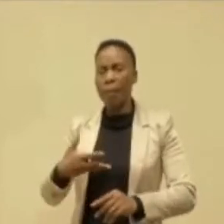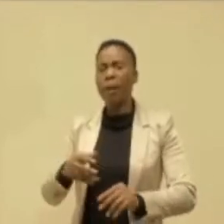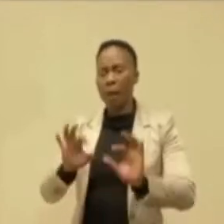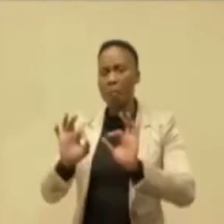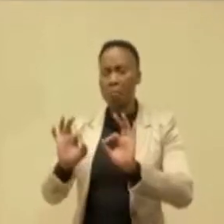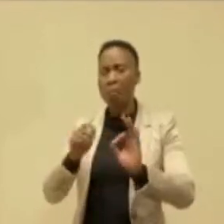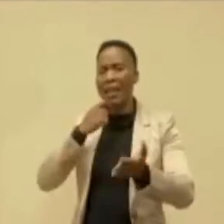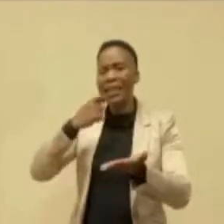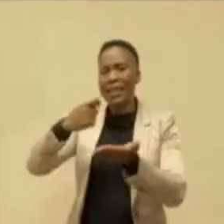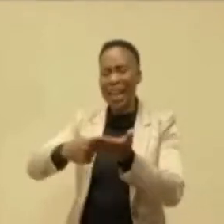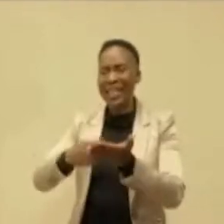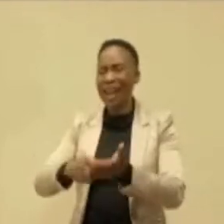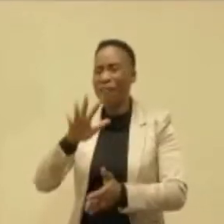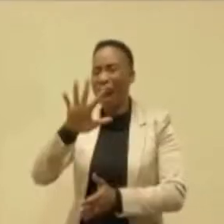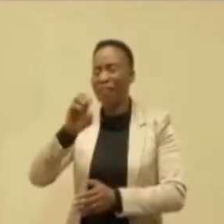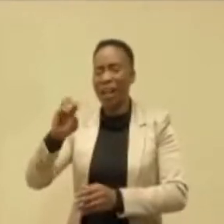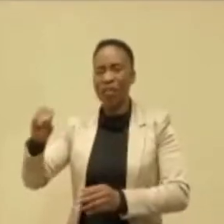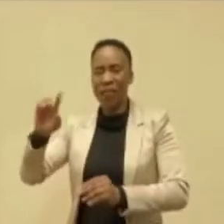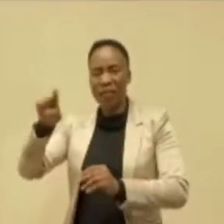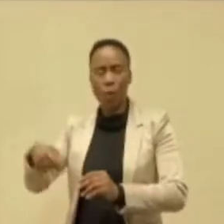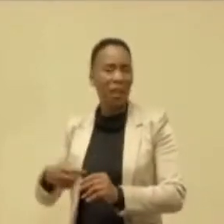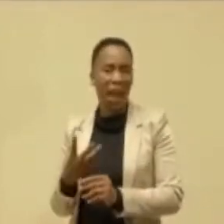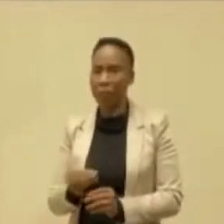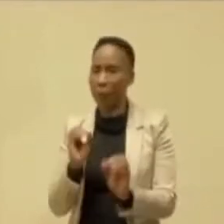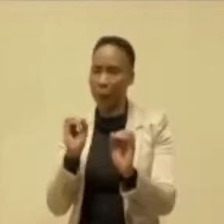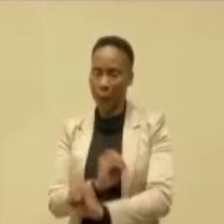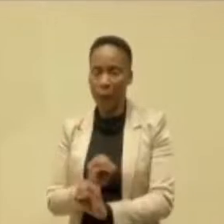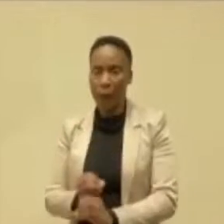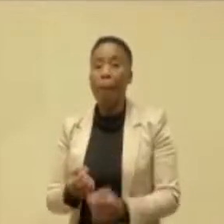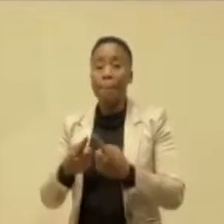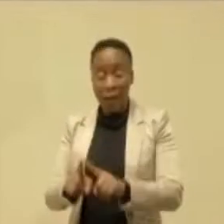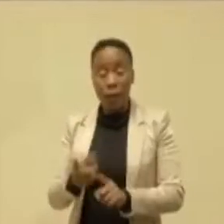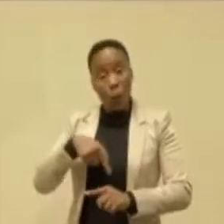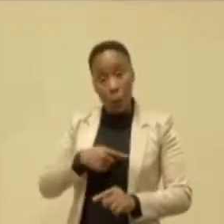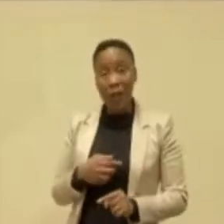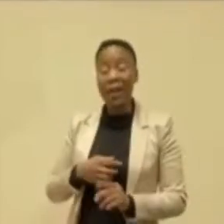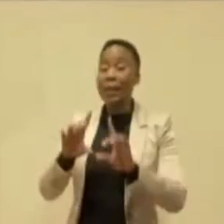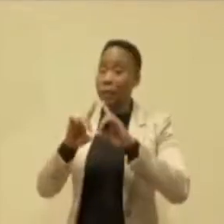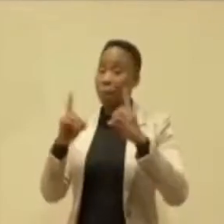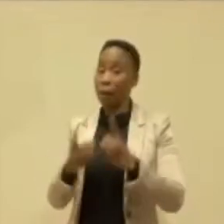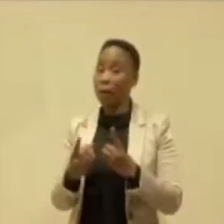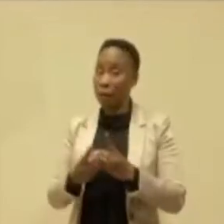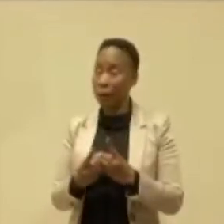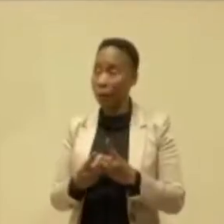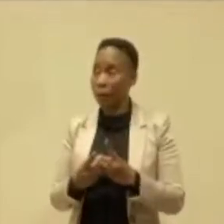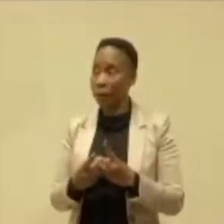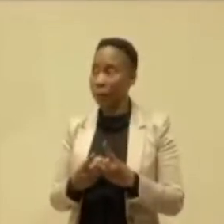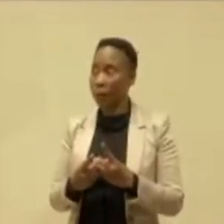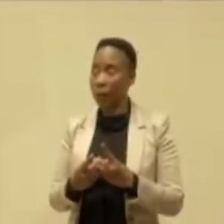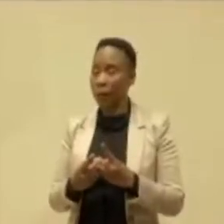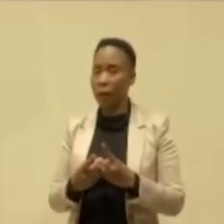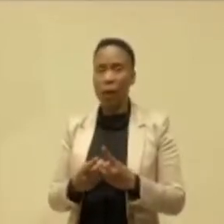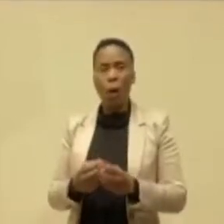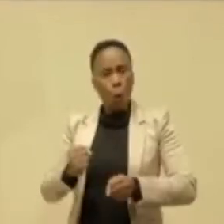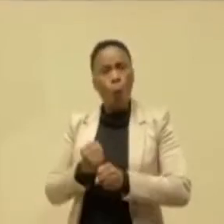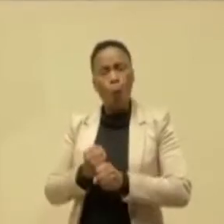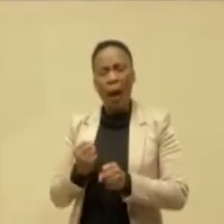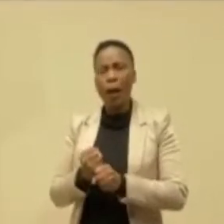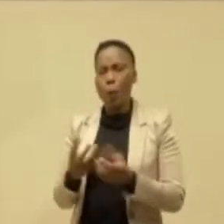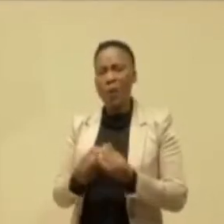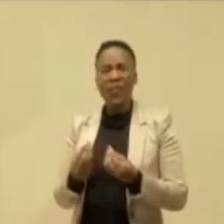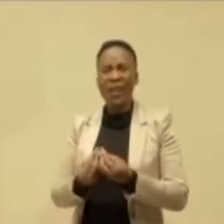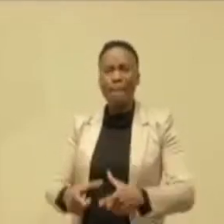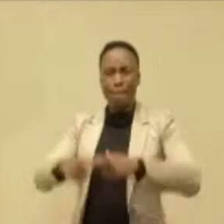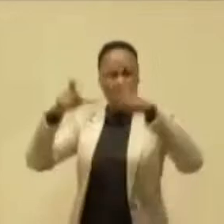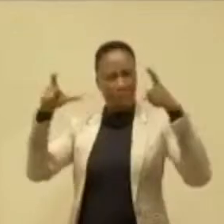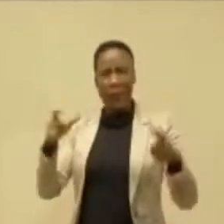tendai five hundred thousand or so marilyn honorary department we don't work with very big tenders what we do